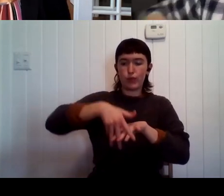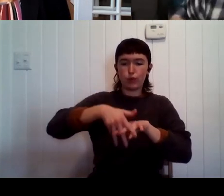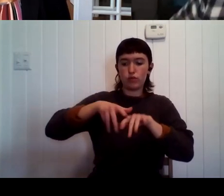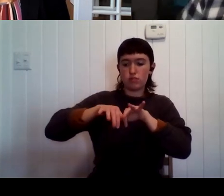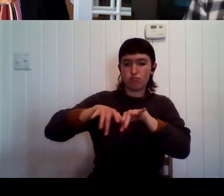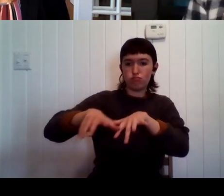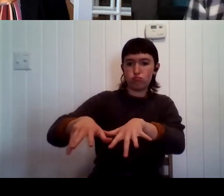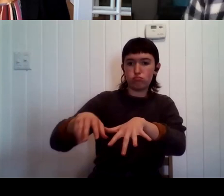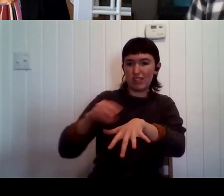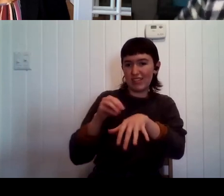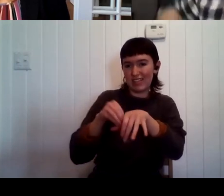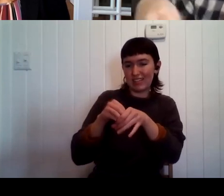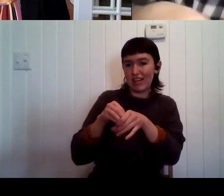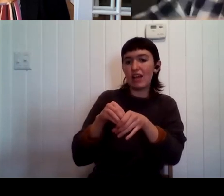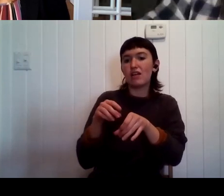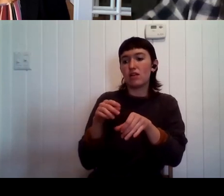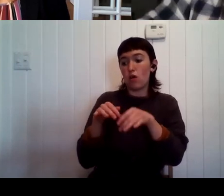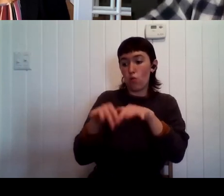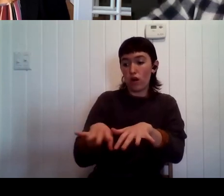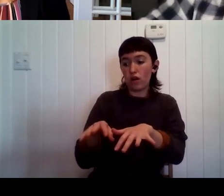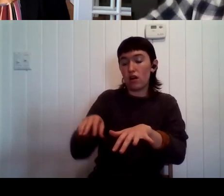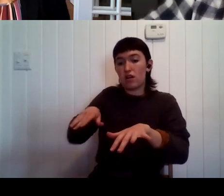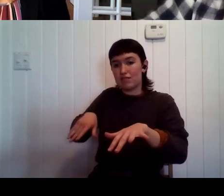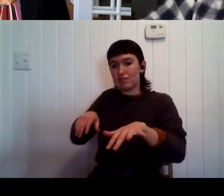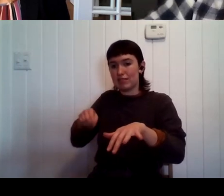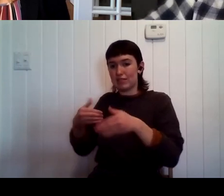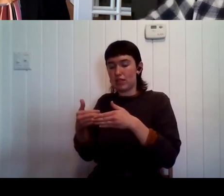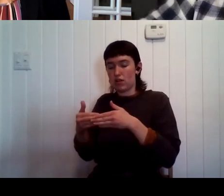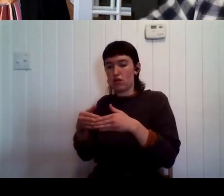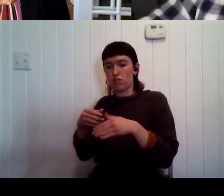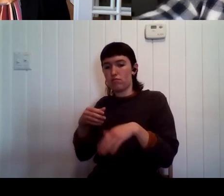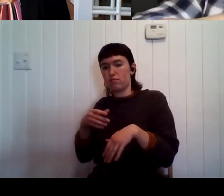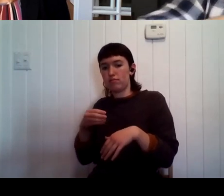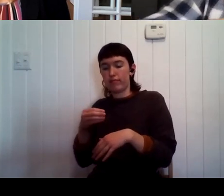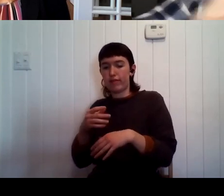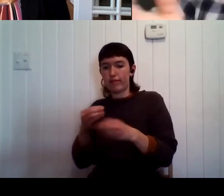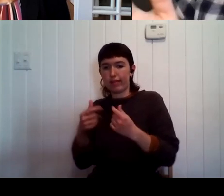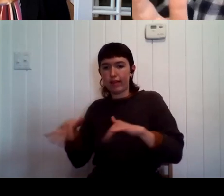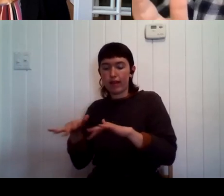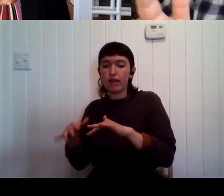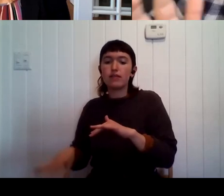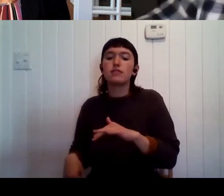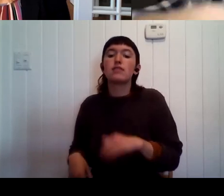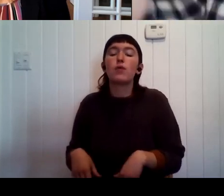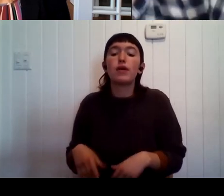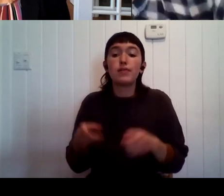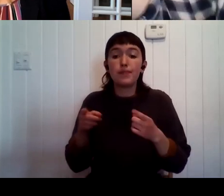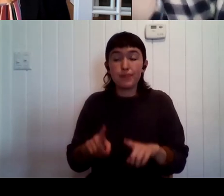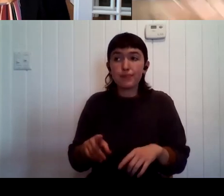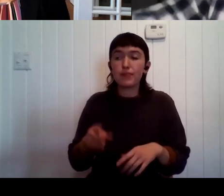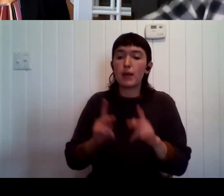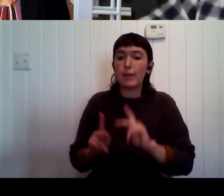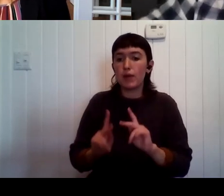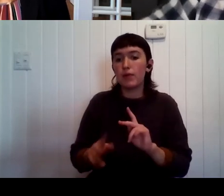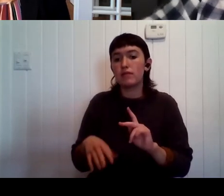with your eyes. When you get rid of those, and that often happens when people are building like homes on the water or resorts